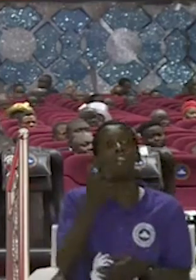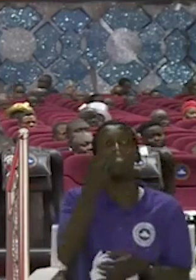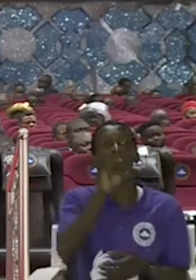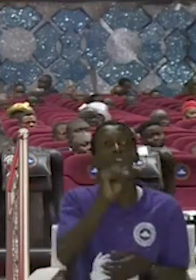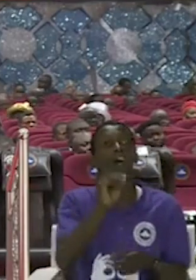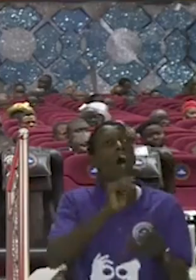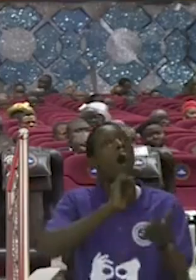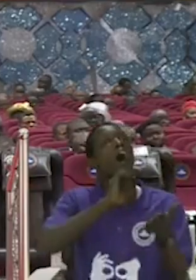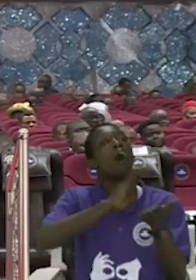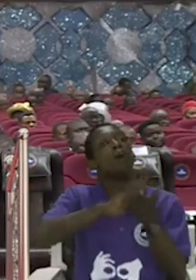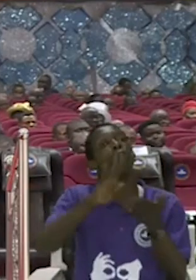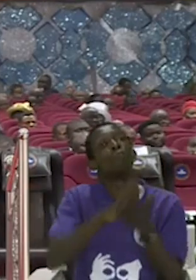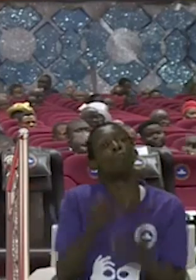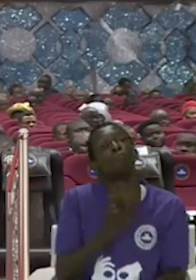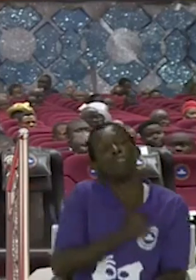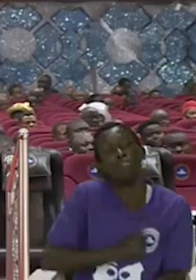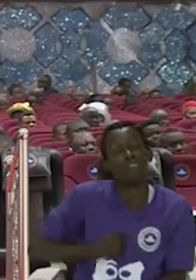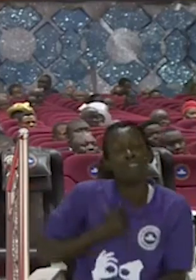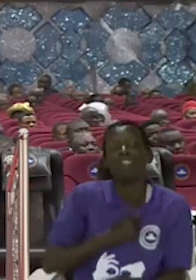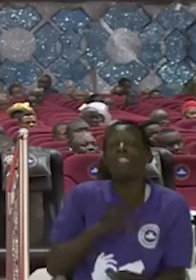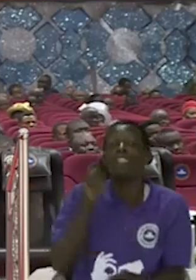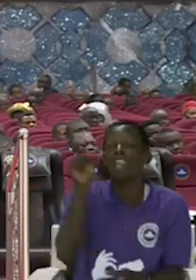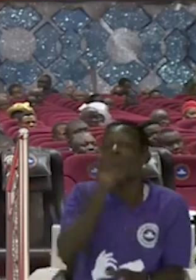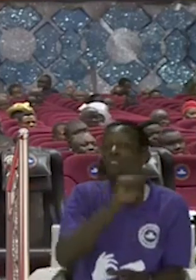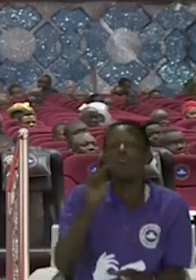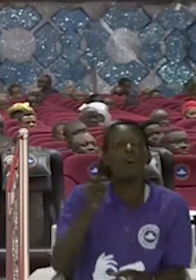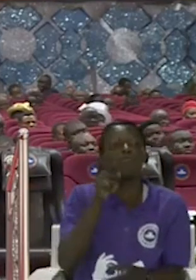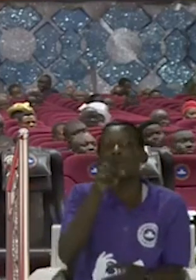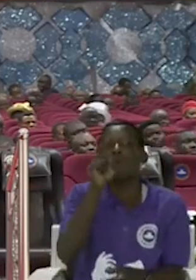and therefore people should no longer pay their tithes.